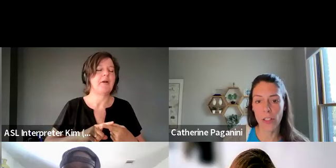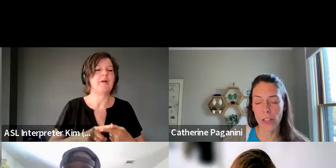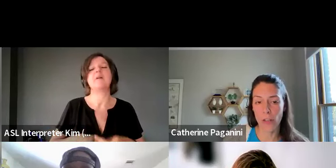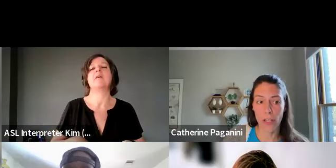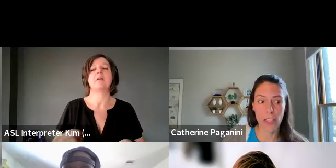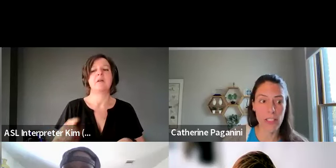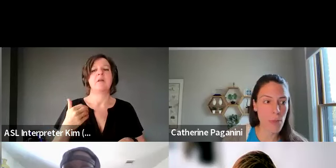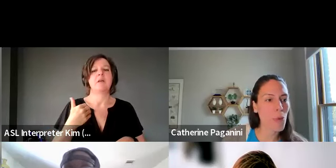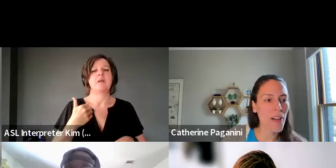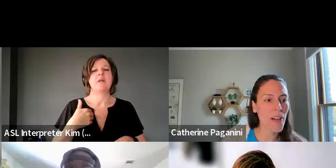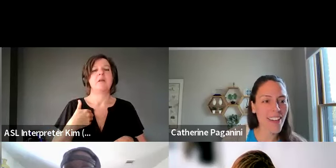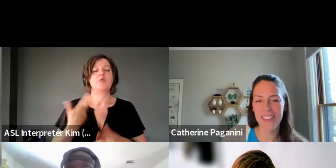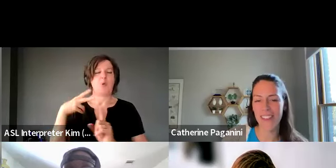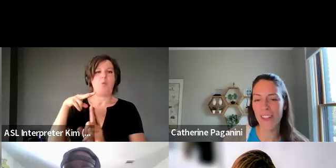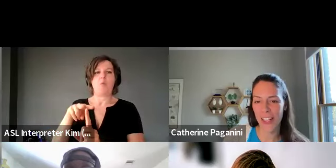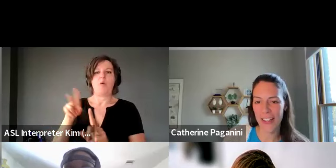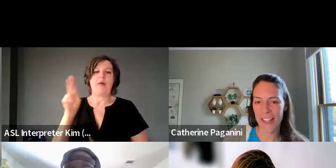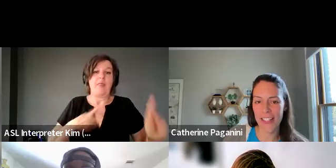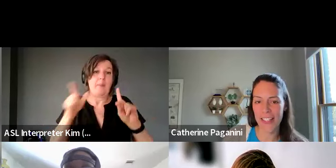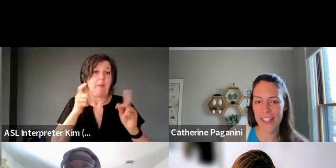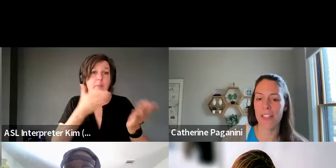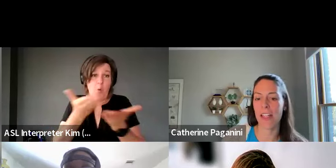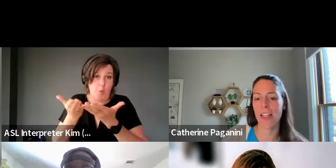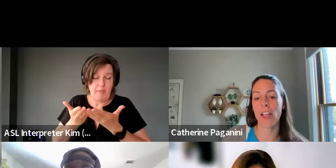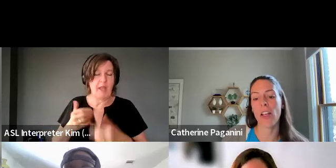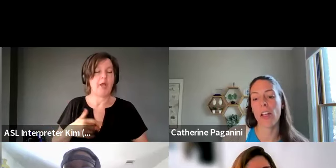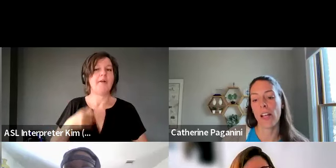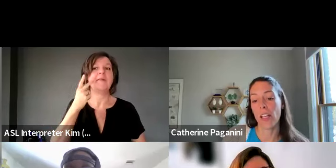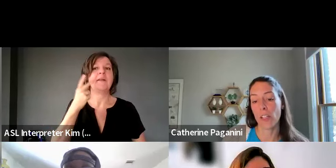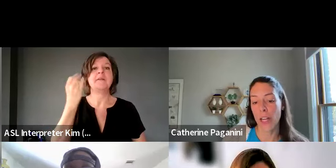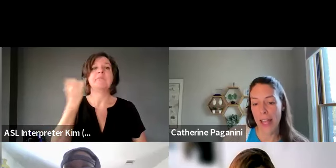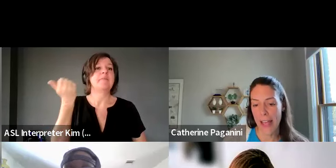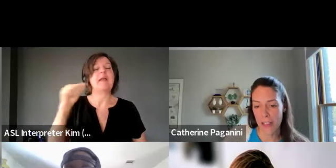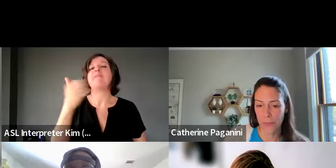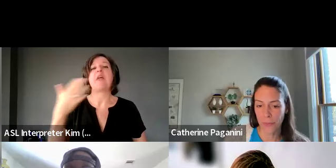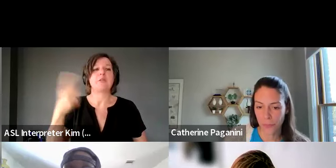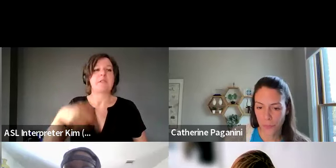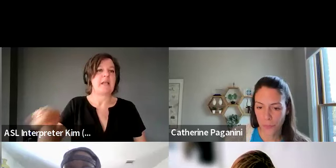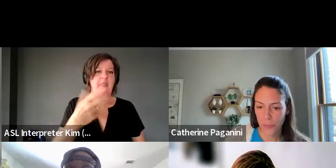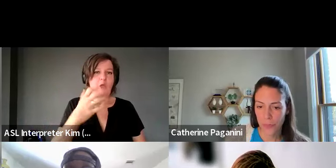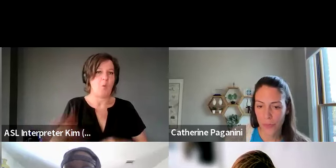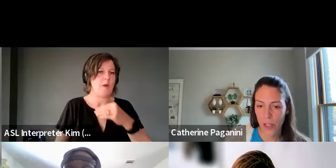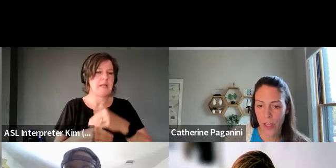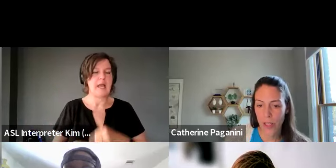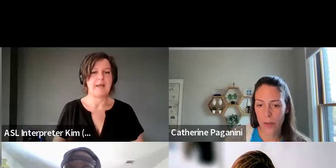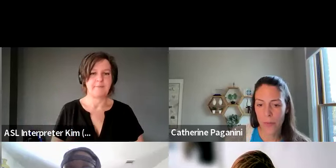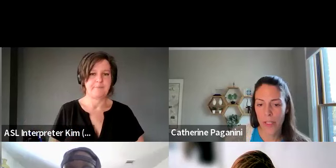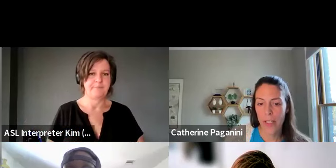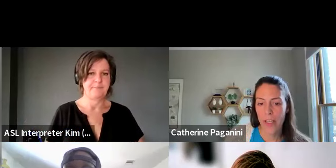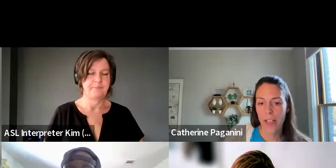have a look, at least the people who were there, have a look and see if there is anything you want to add.